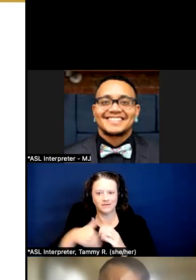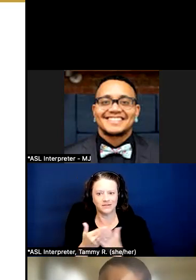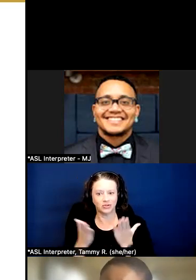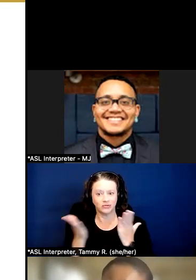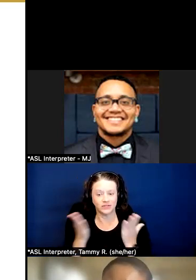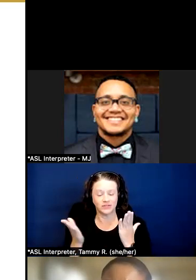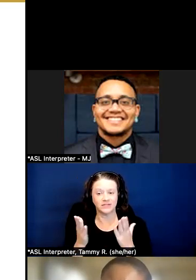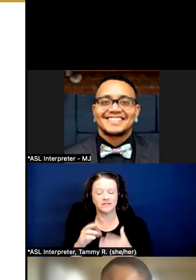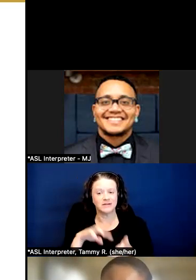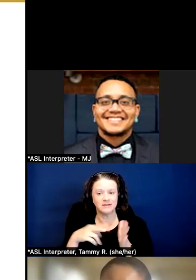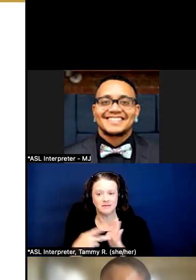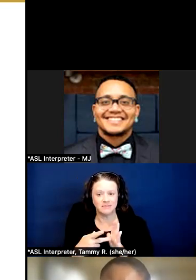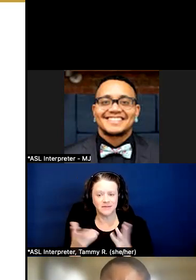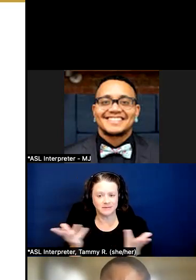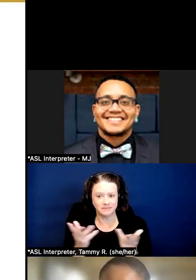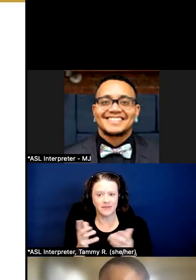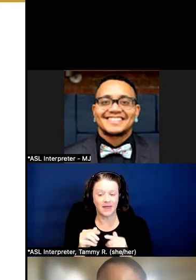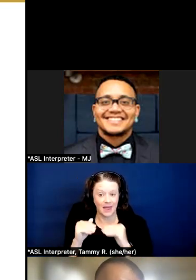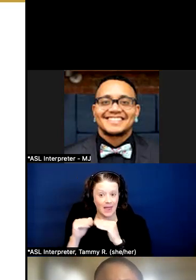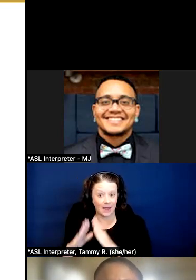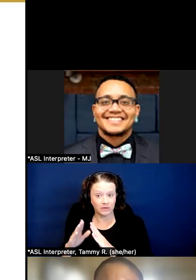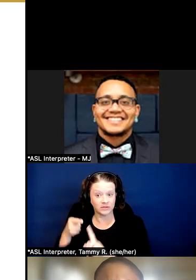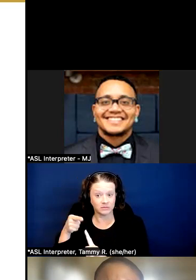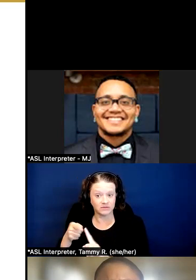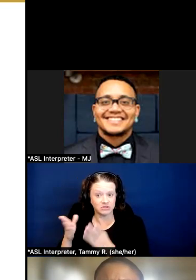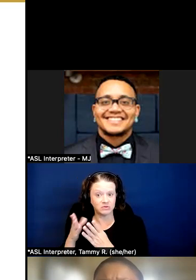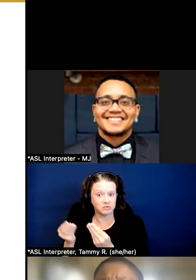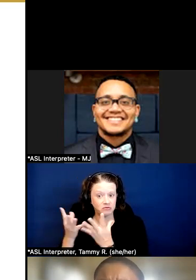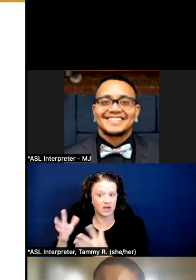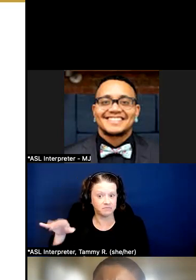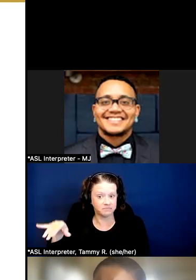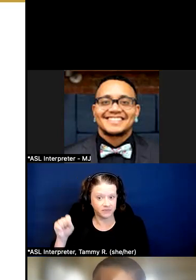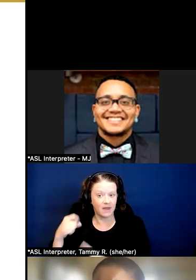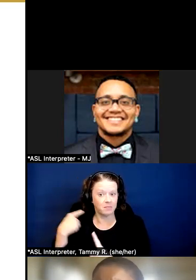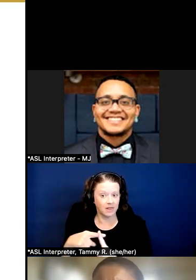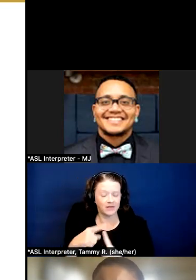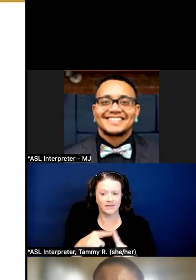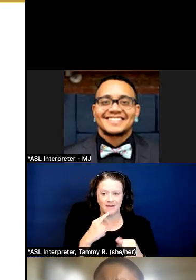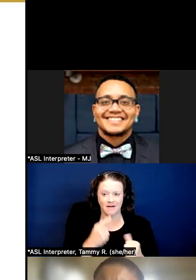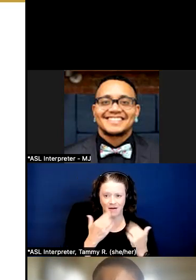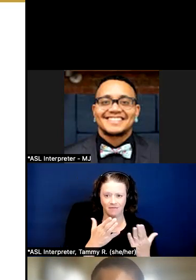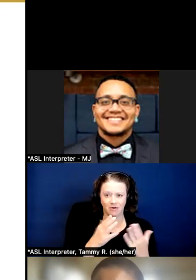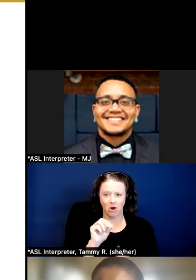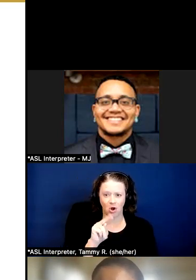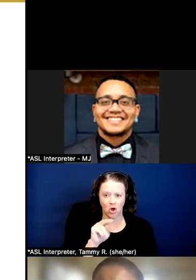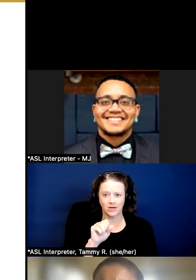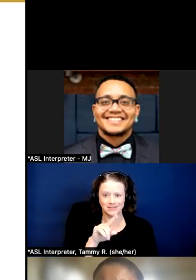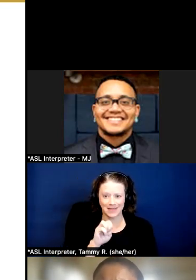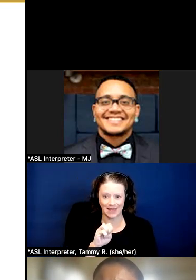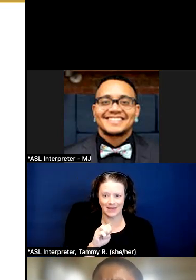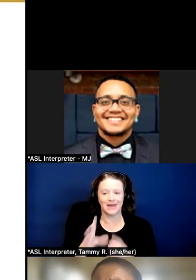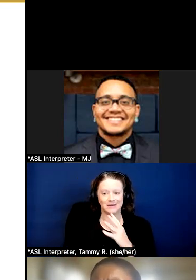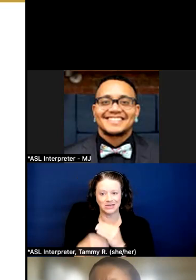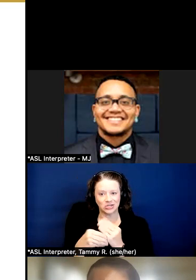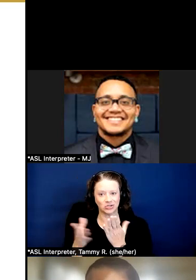the housing-specific services that they provide, they offer on-site additional services,